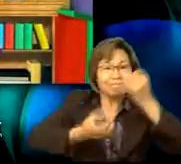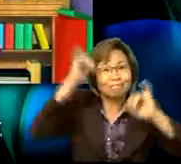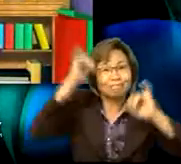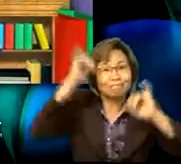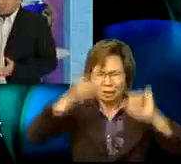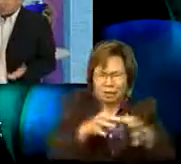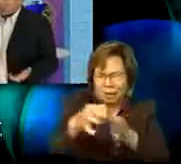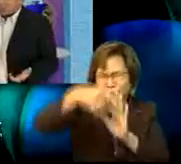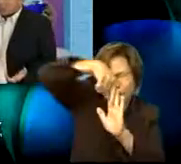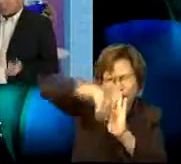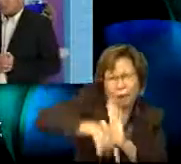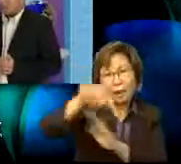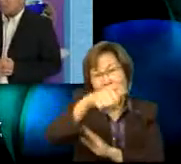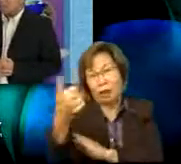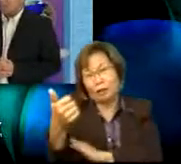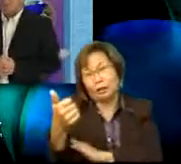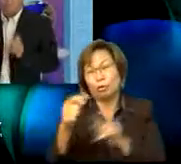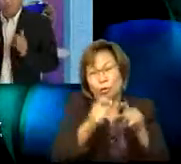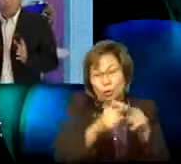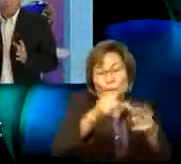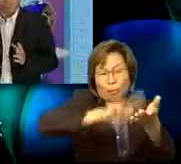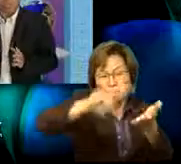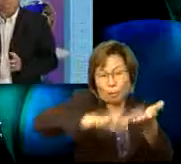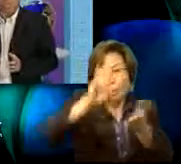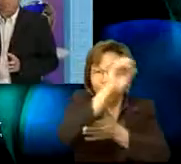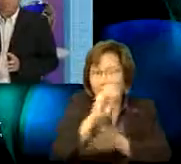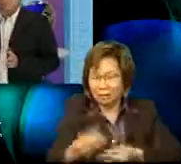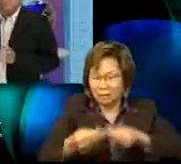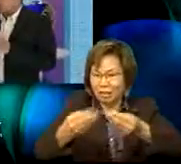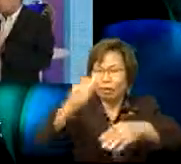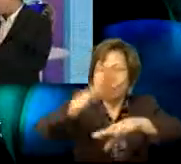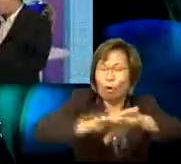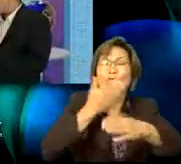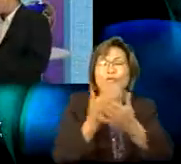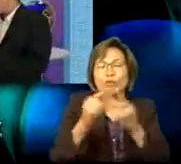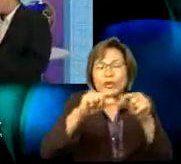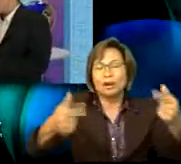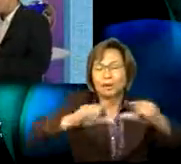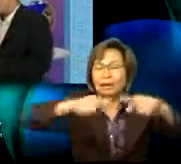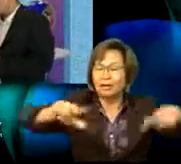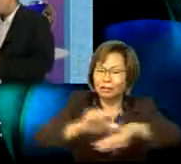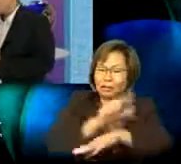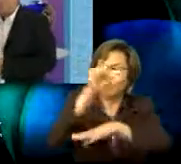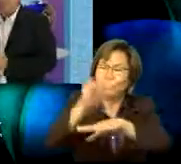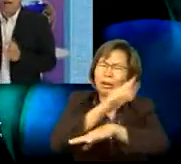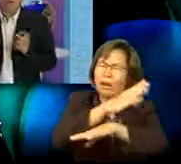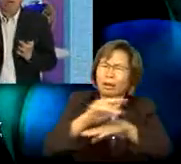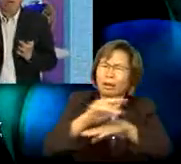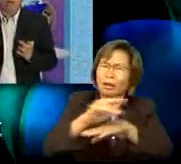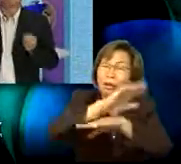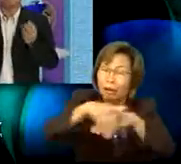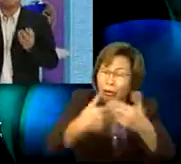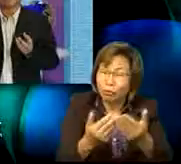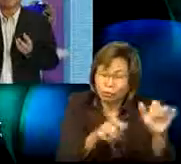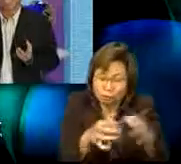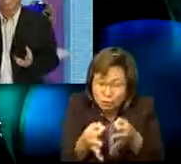further? Well, in other words, marks will be given on good grammar and language use and how well